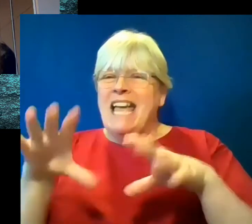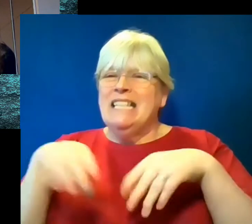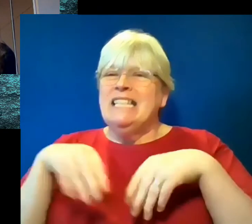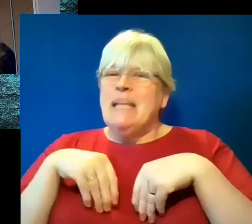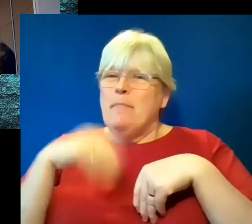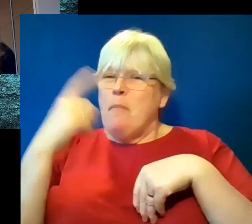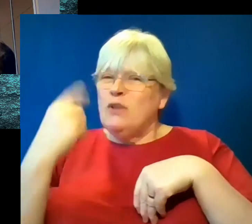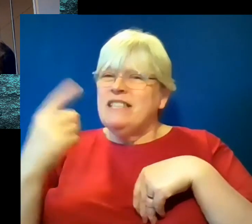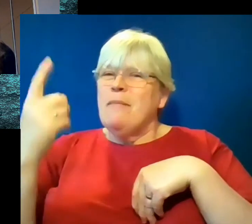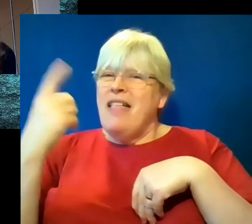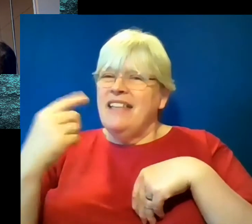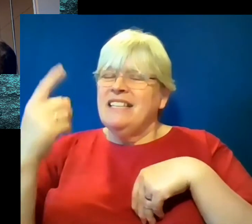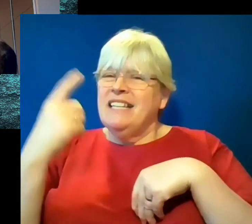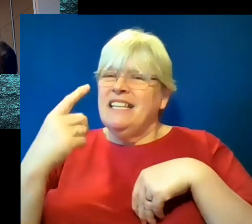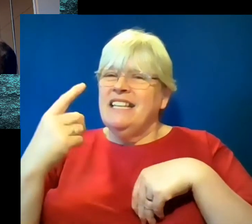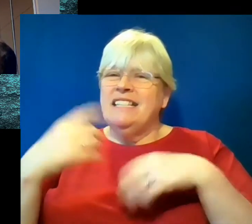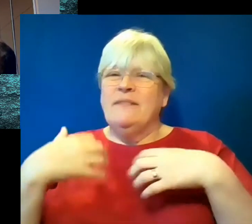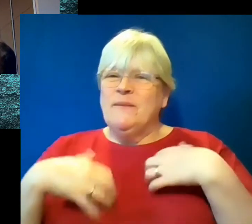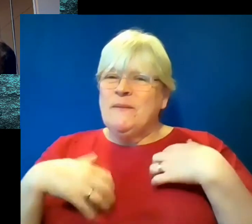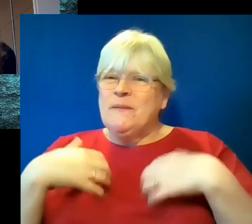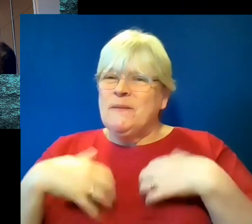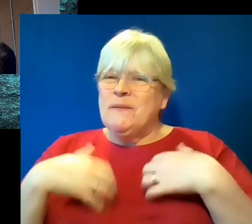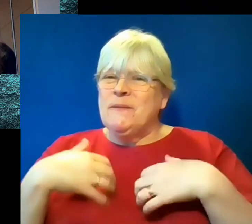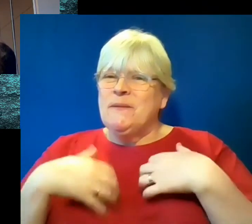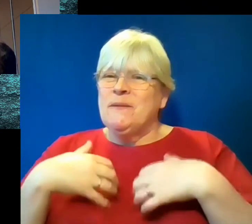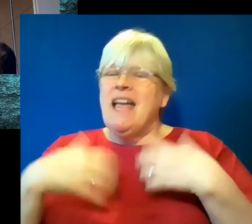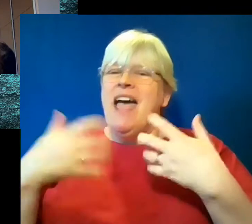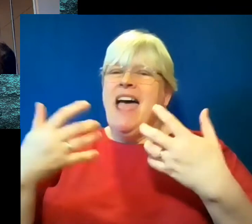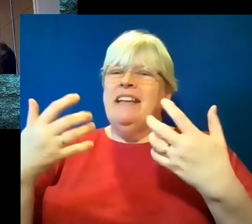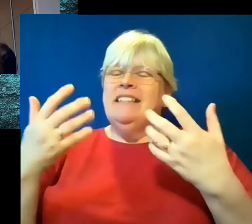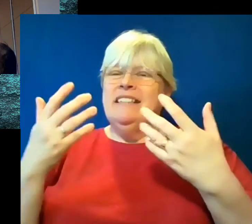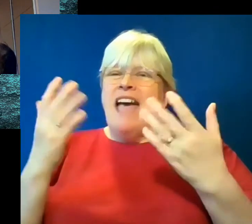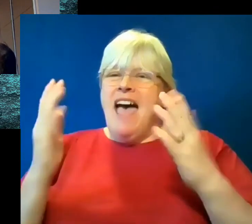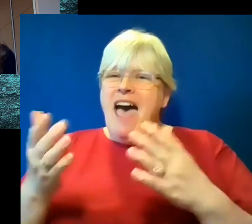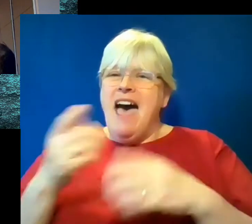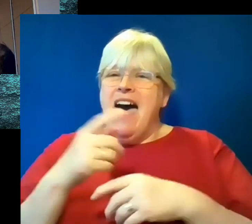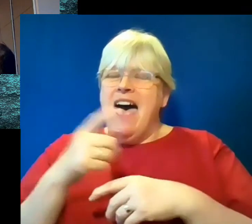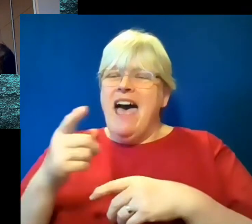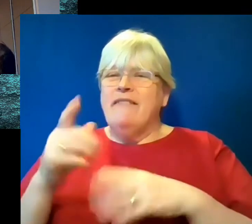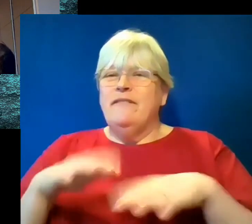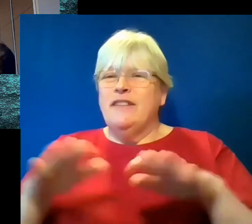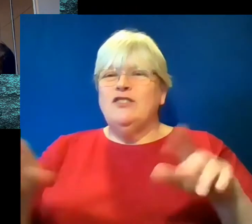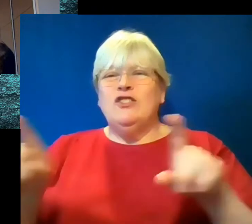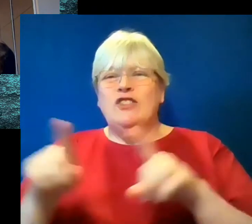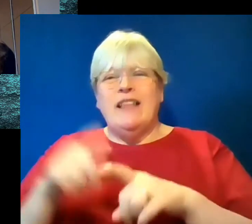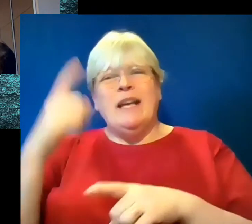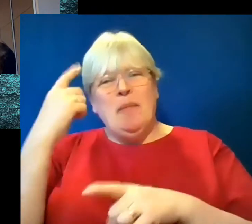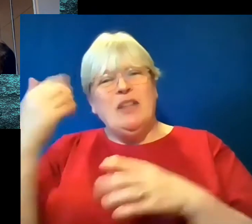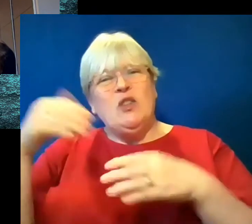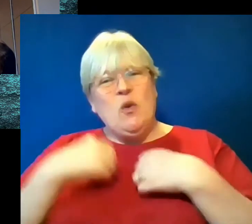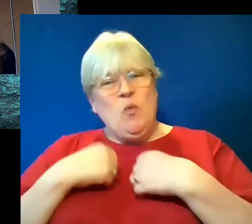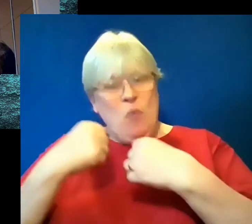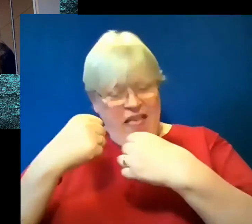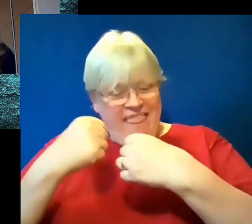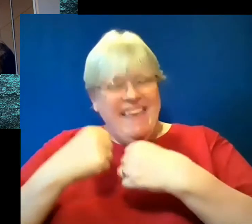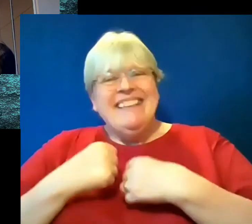possibilities and adventure and have that childlike ability still within them, which I always feel